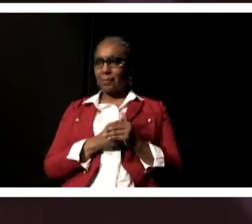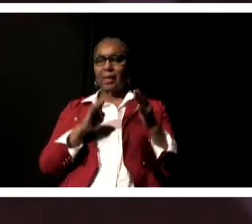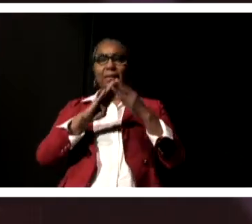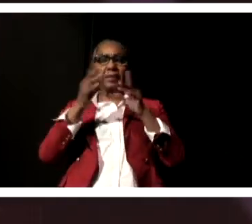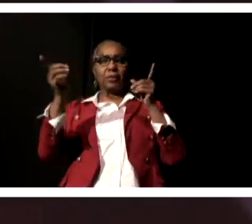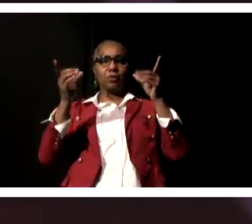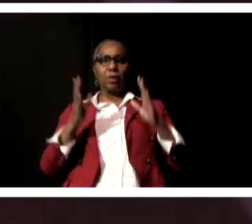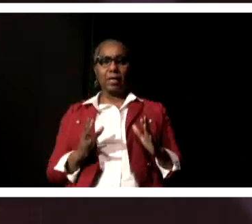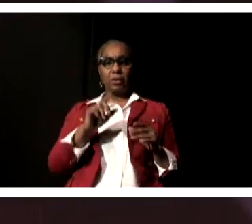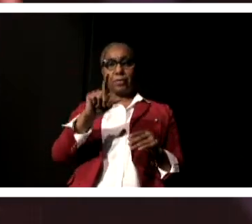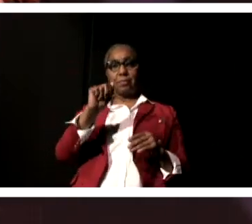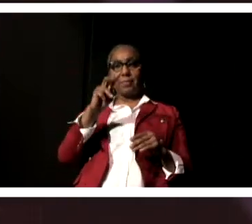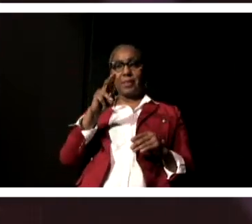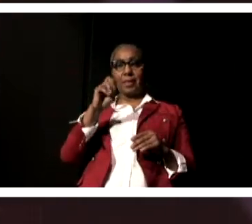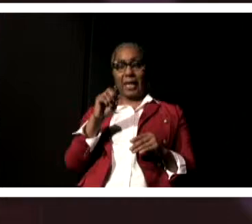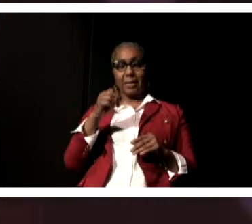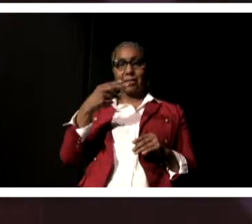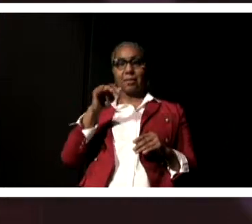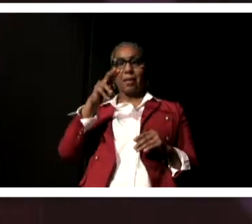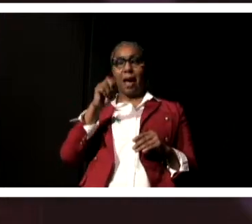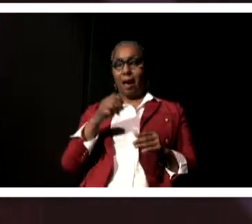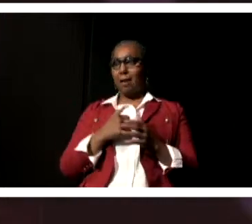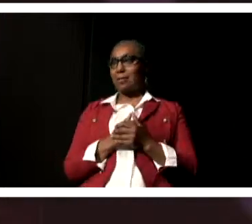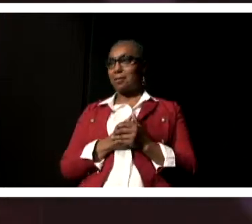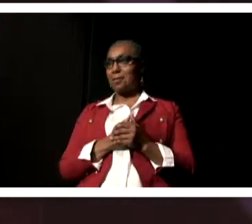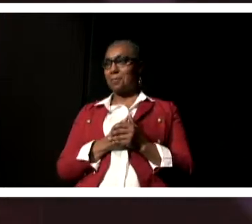City Director Lance Hines.